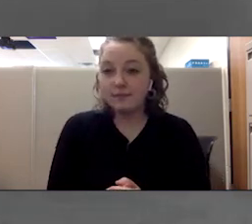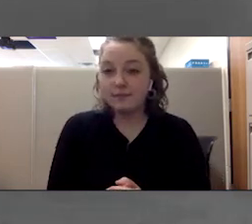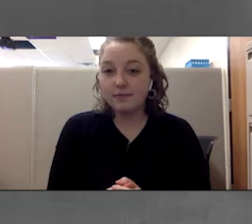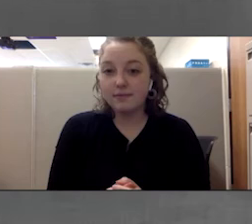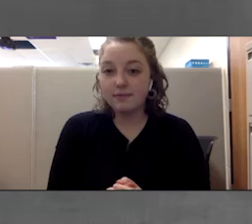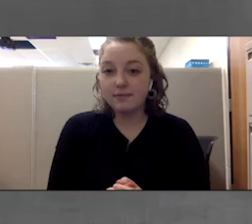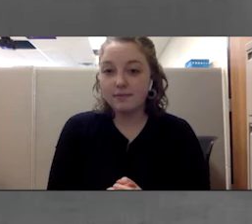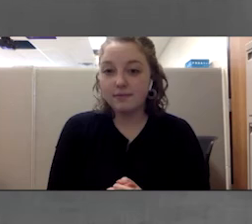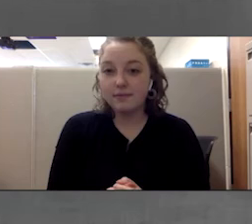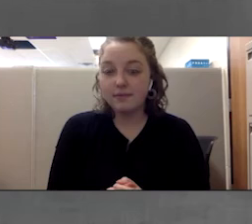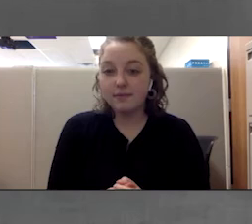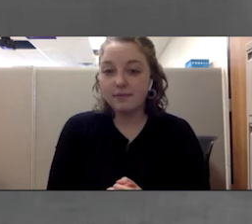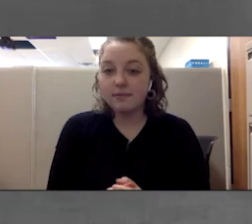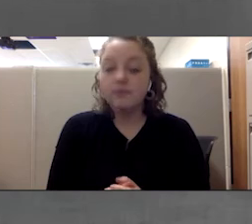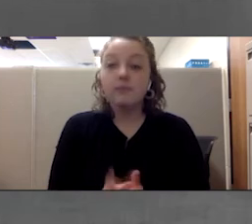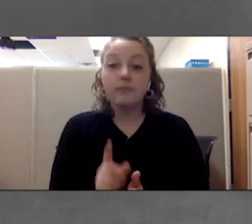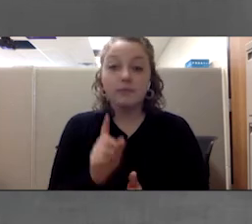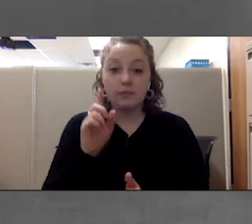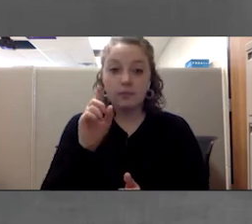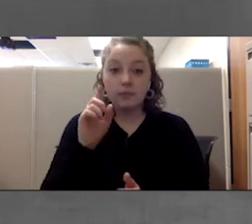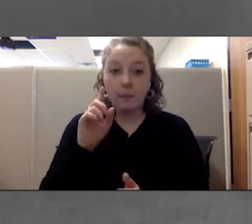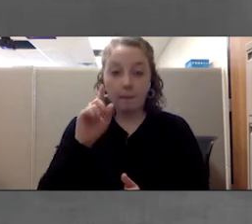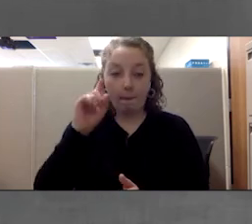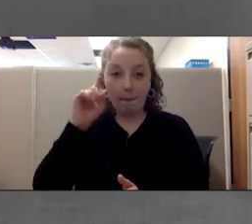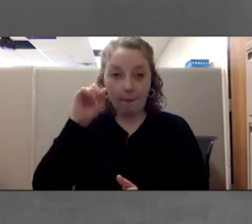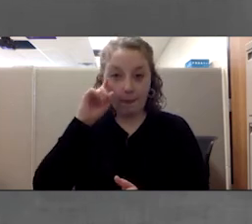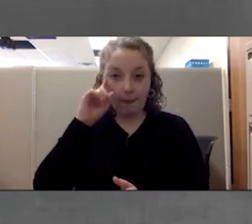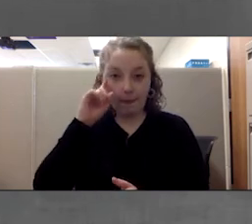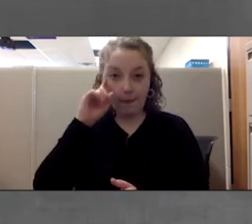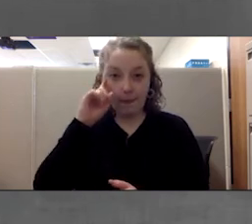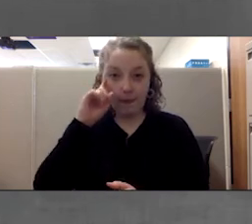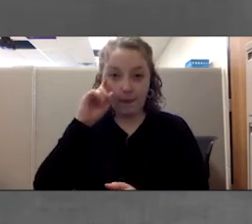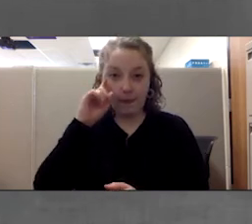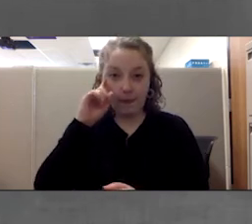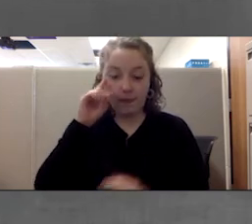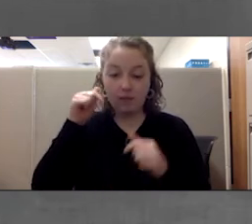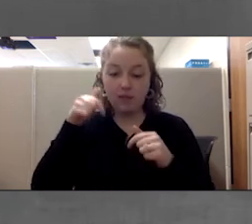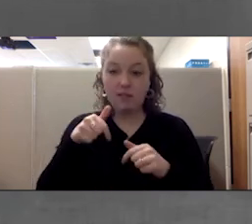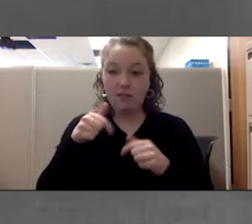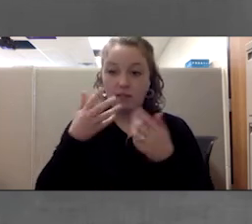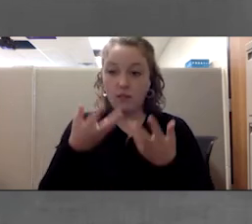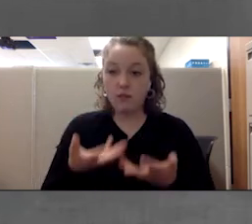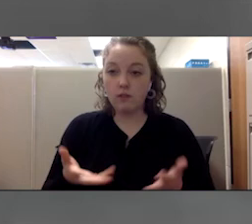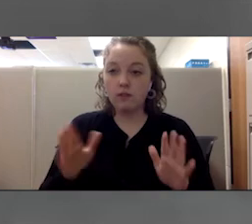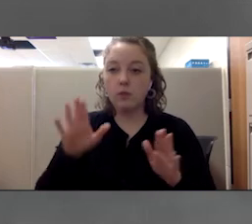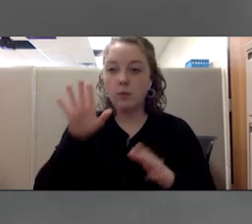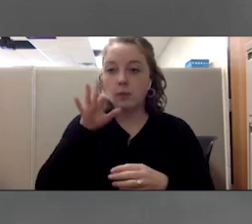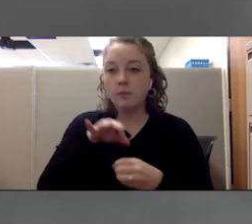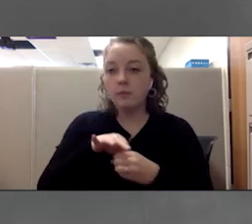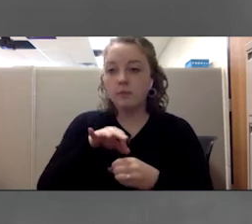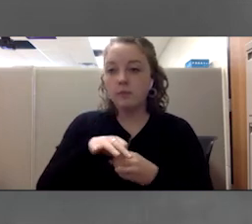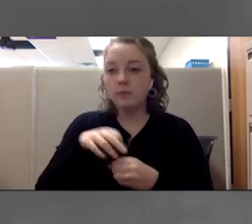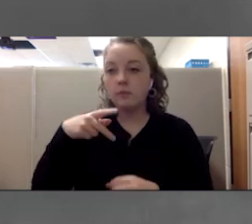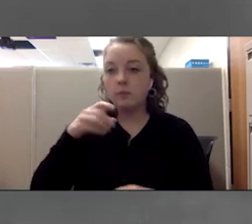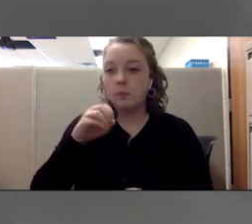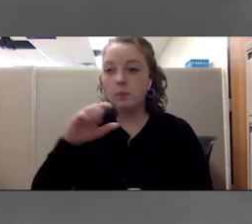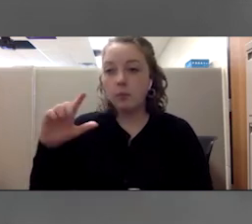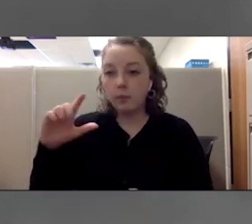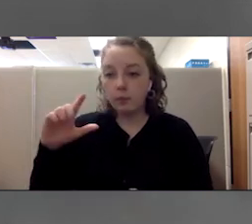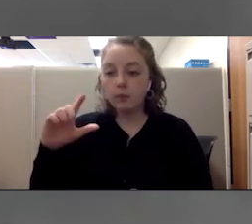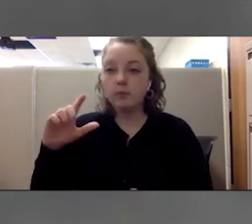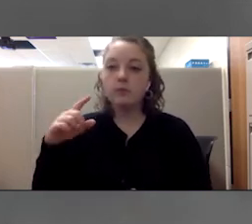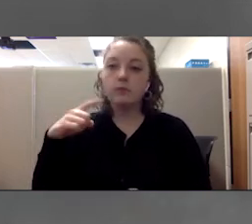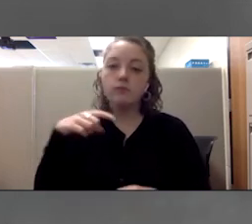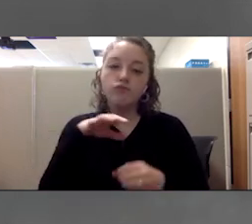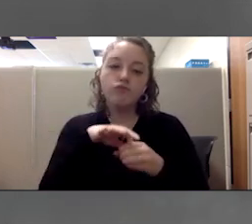And so I think afterwards, all of this, there'll be a poll to kind of see and kind of gauge that you can also put